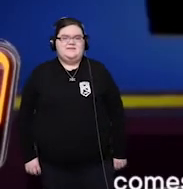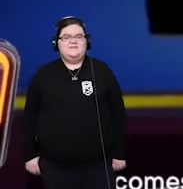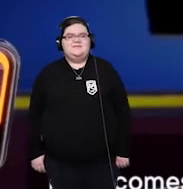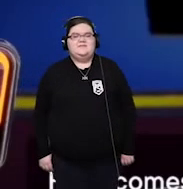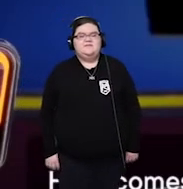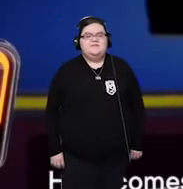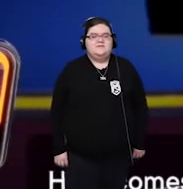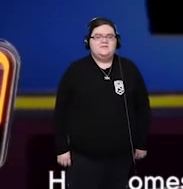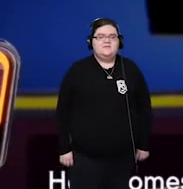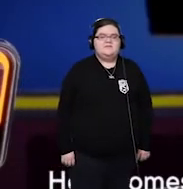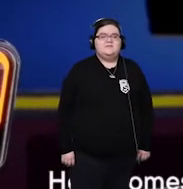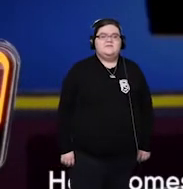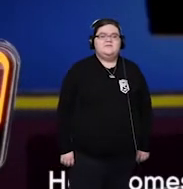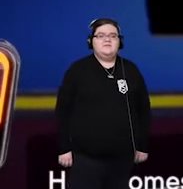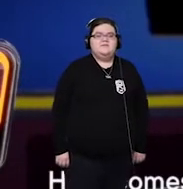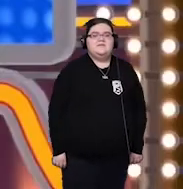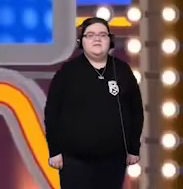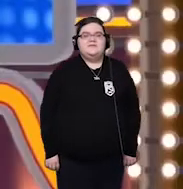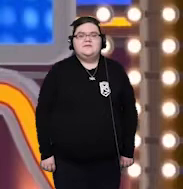said shopping earlier as